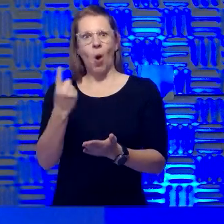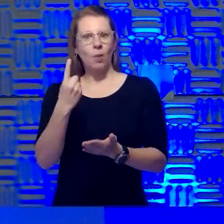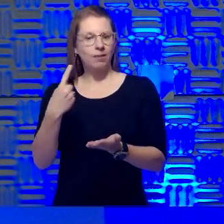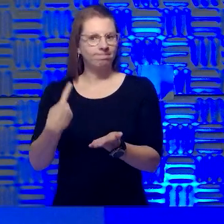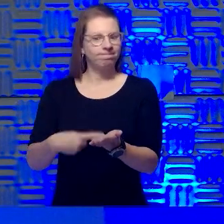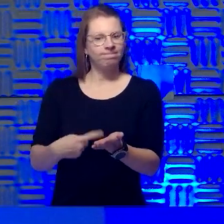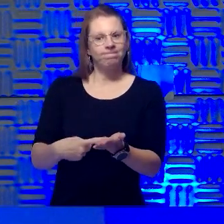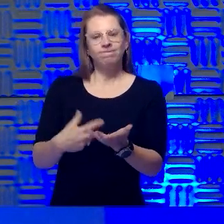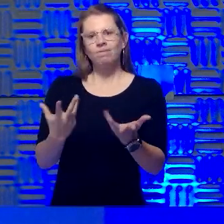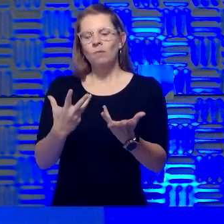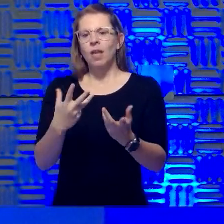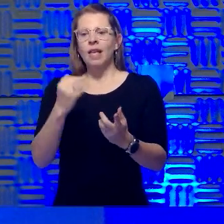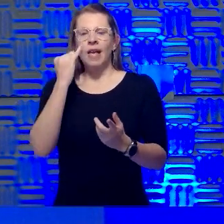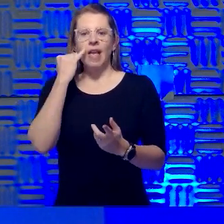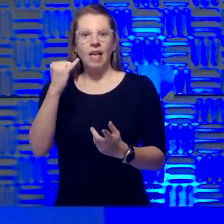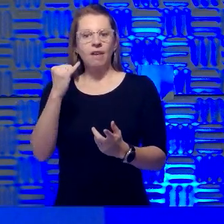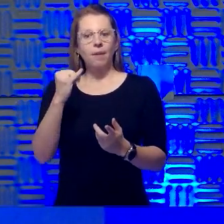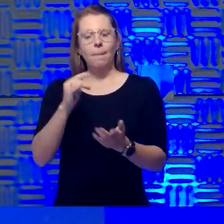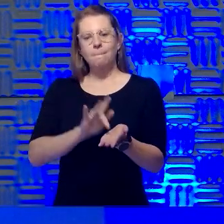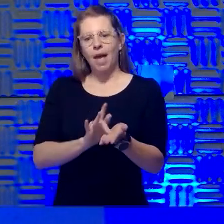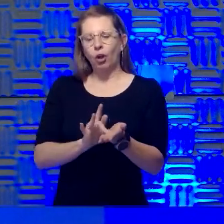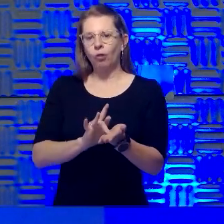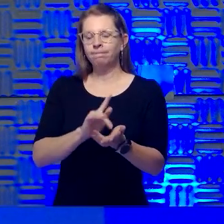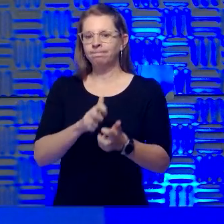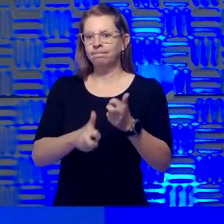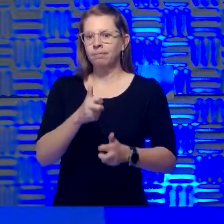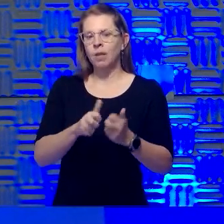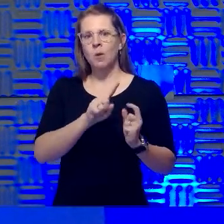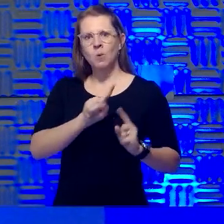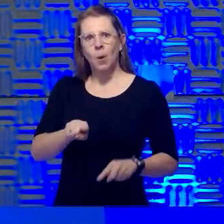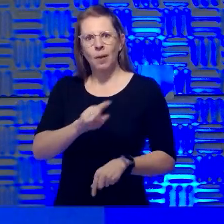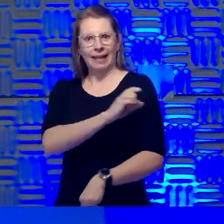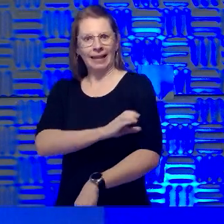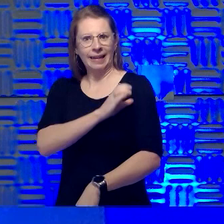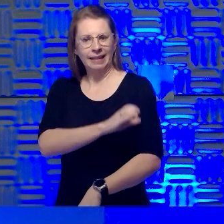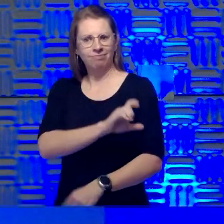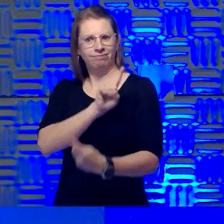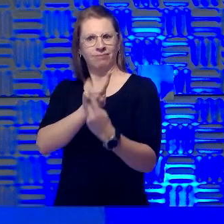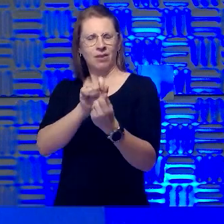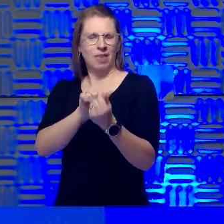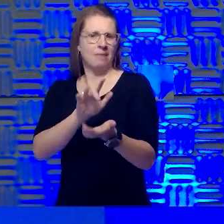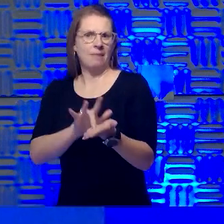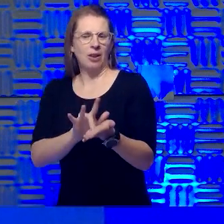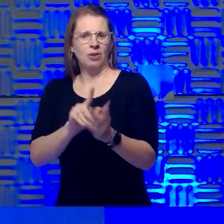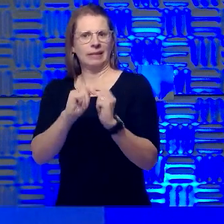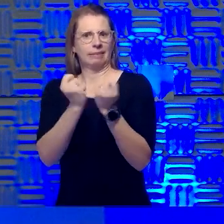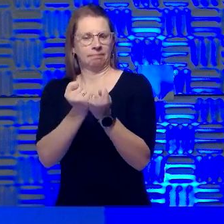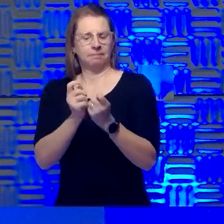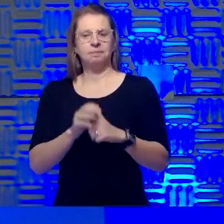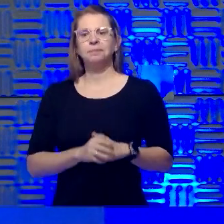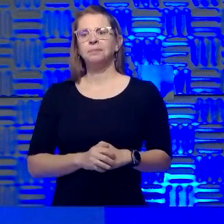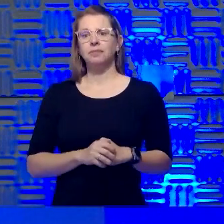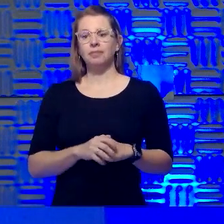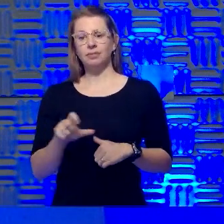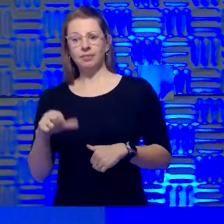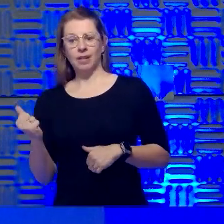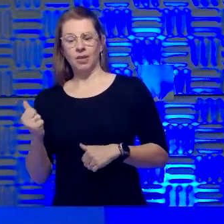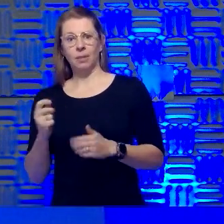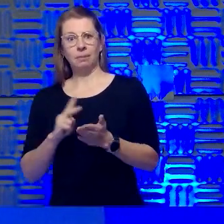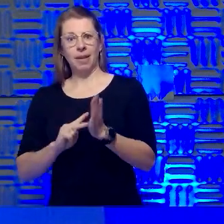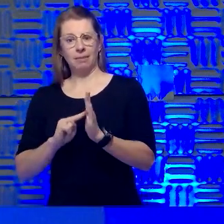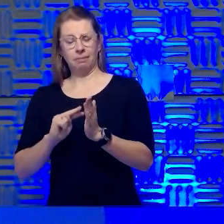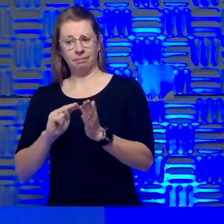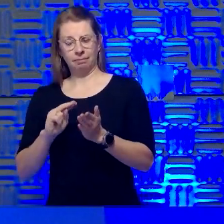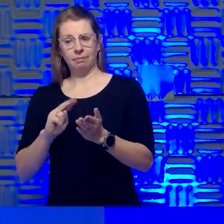about, if you have medical conditions, come to your clinics, see your medical team. There are other people who don't have chronic conditions but